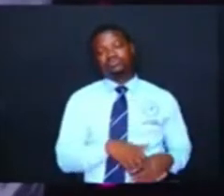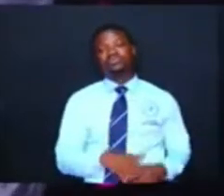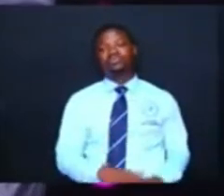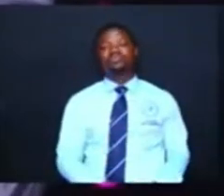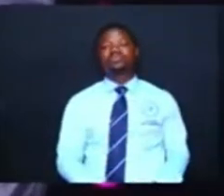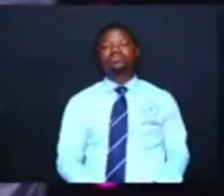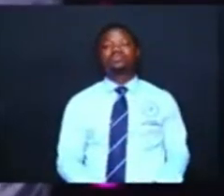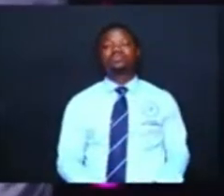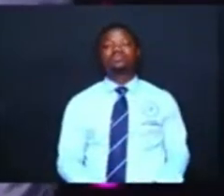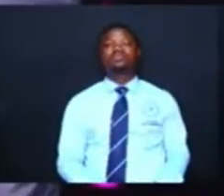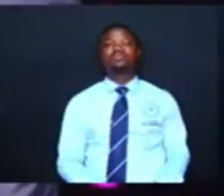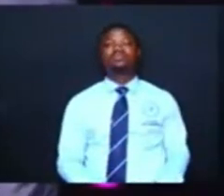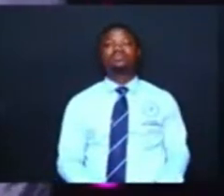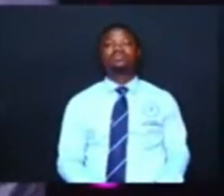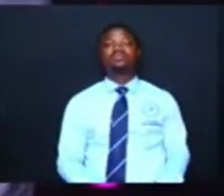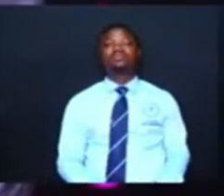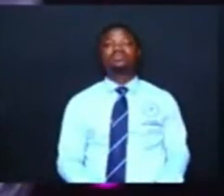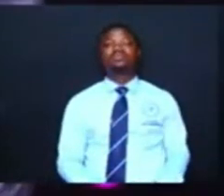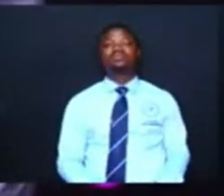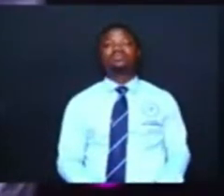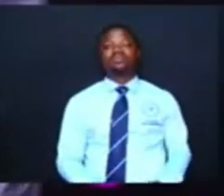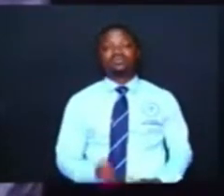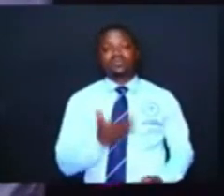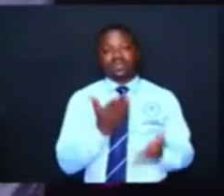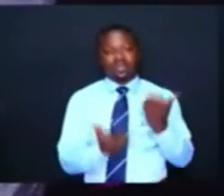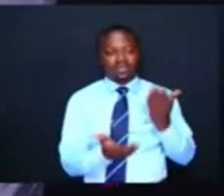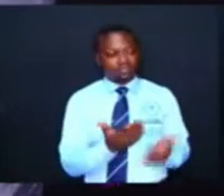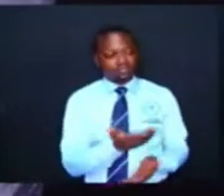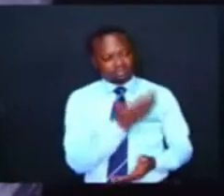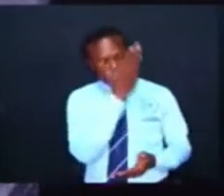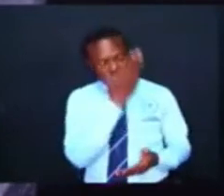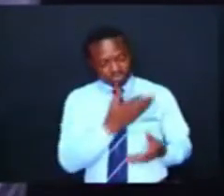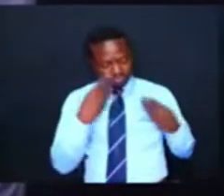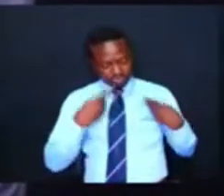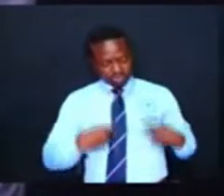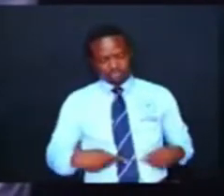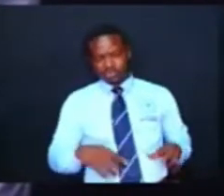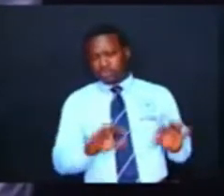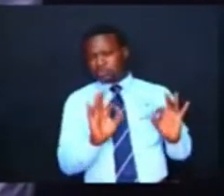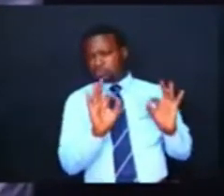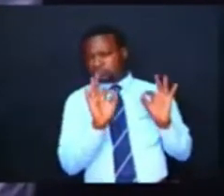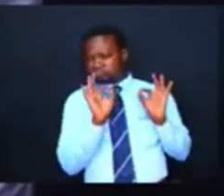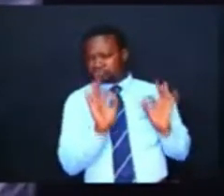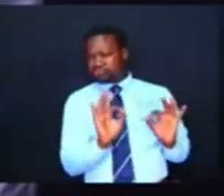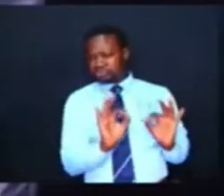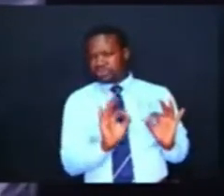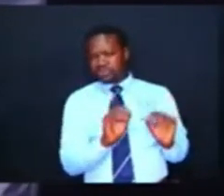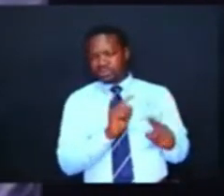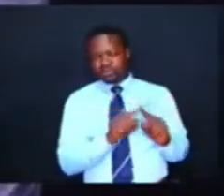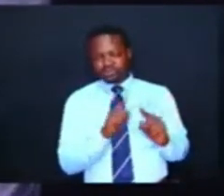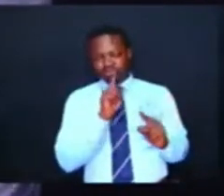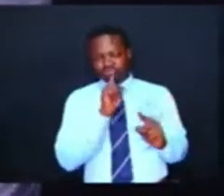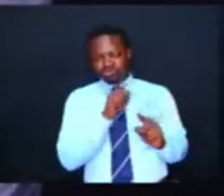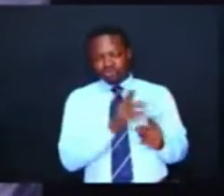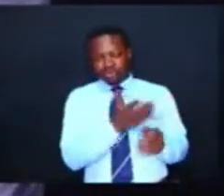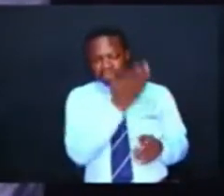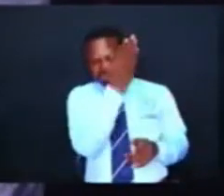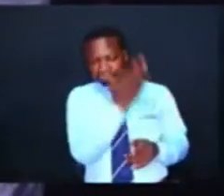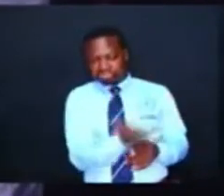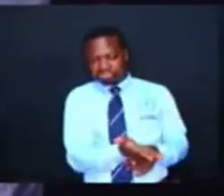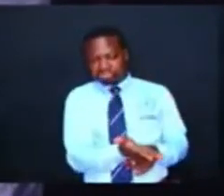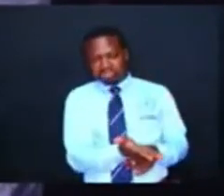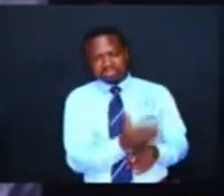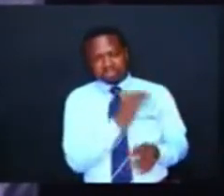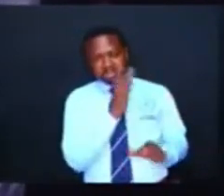ani abususem nyinara efiri. So you may see a person wear dress, but the most important part of that fellow is the